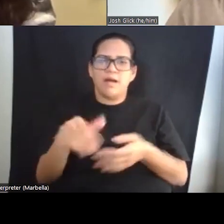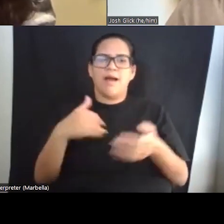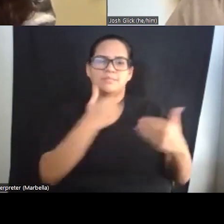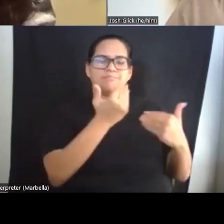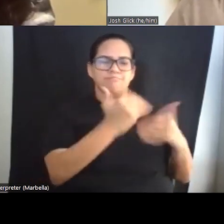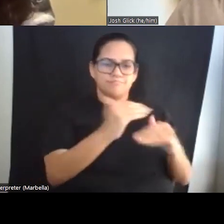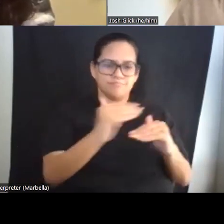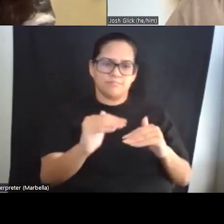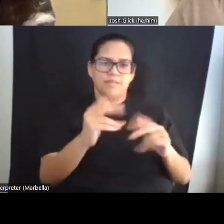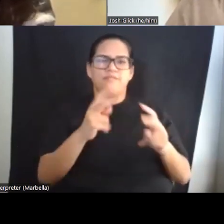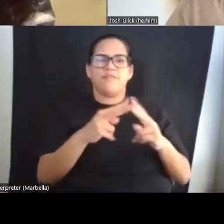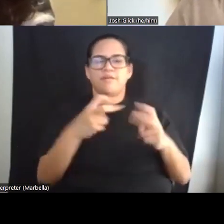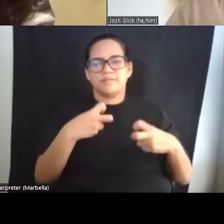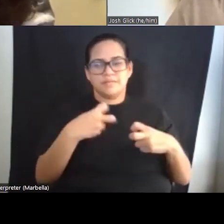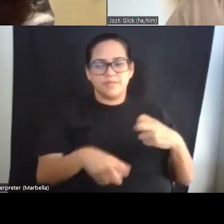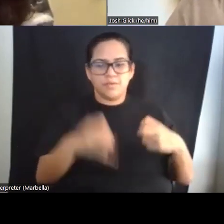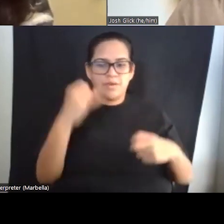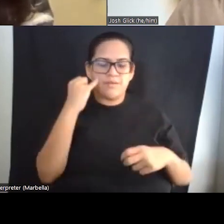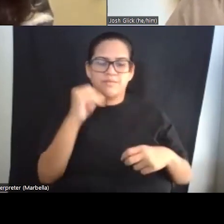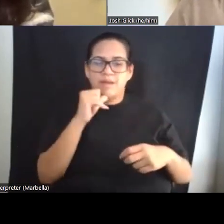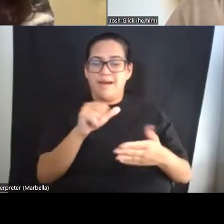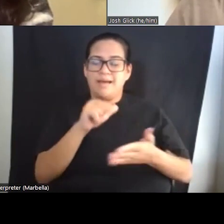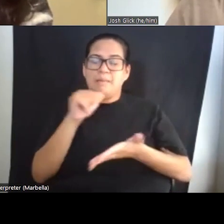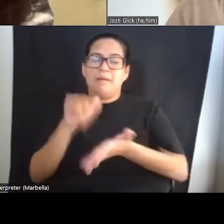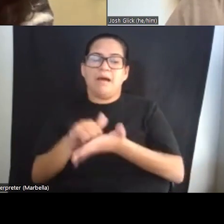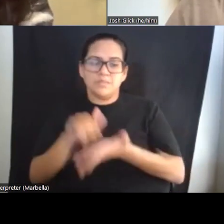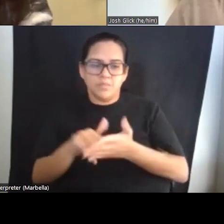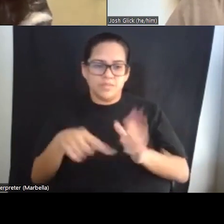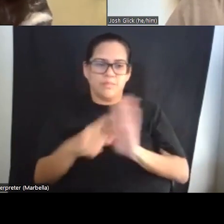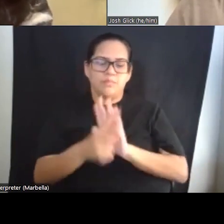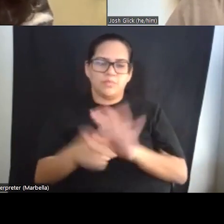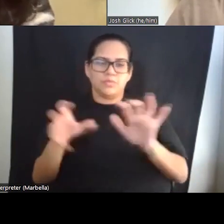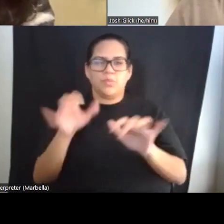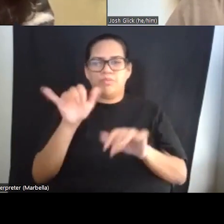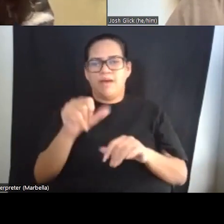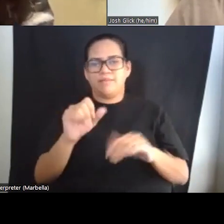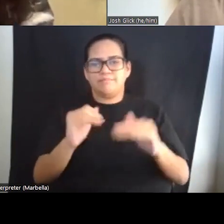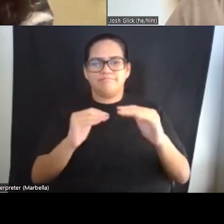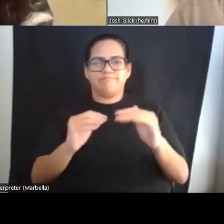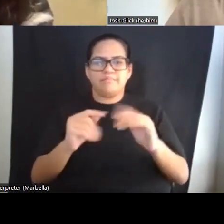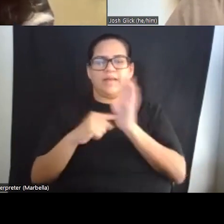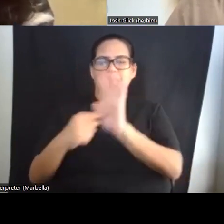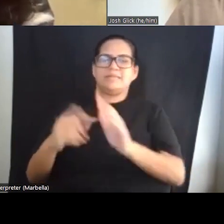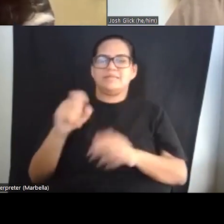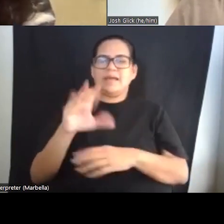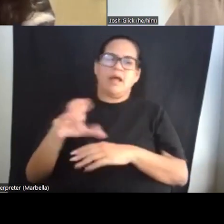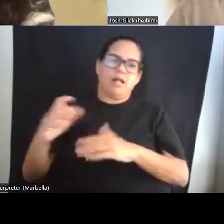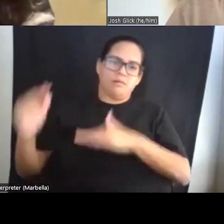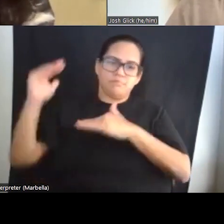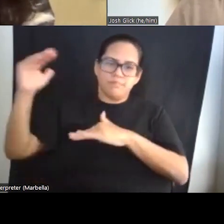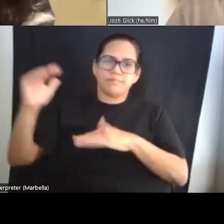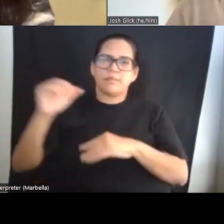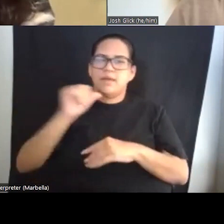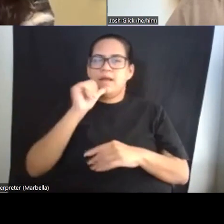very difficult, if not impossible at the moment, to do it at scale. So again, it's not going to be only one